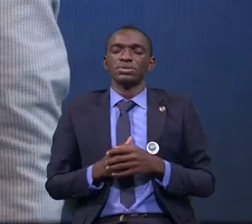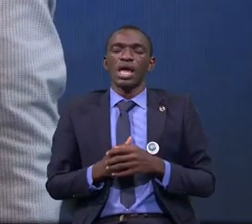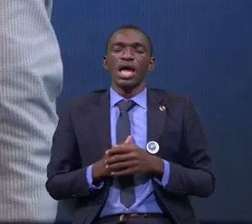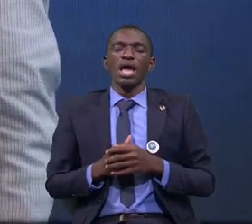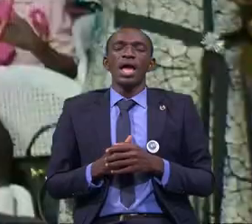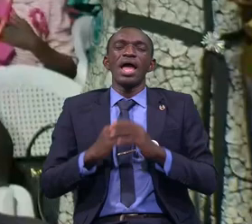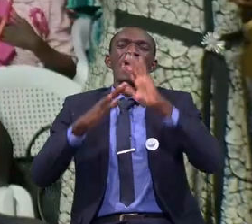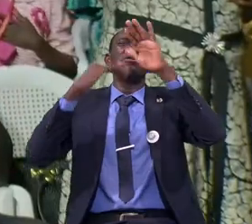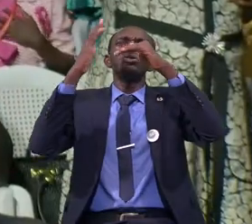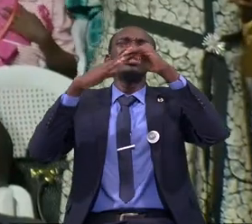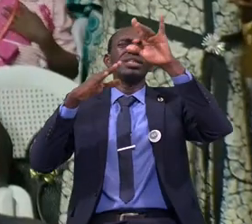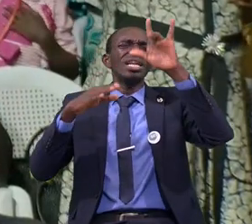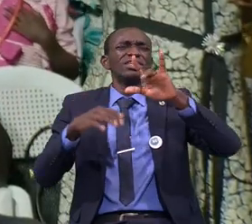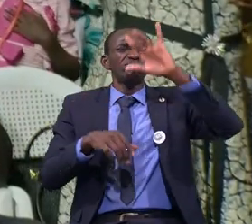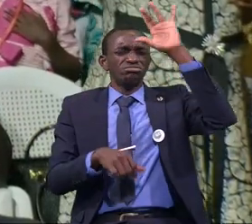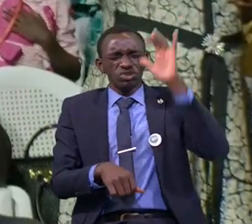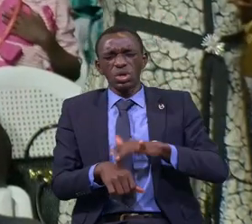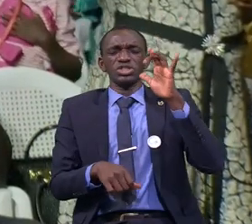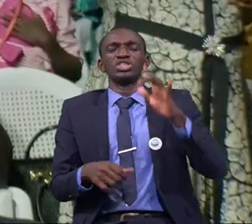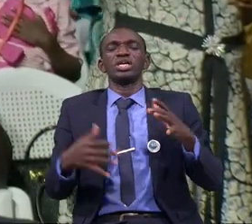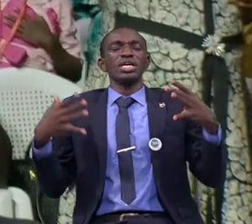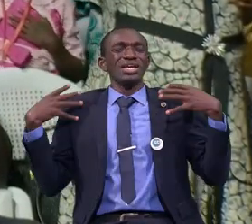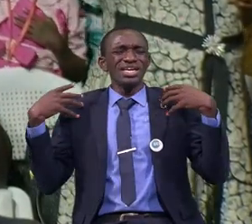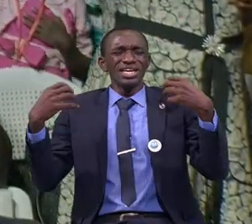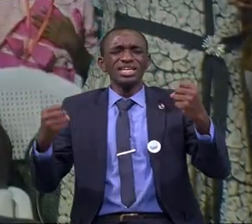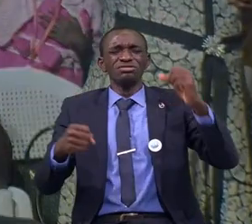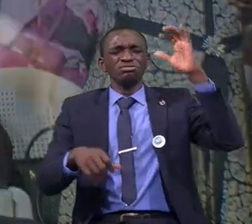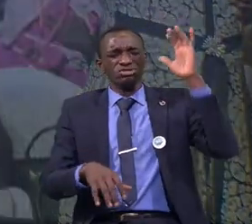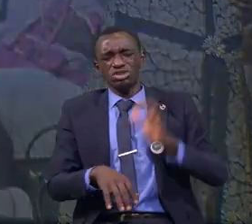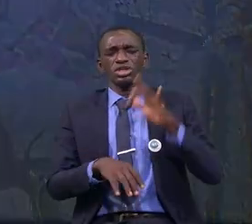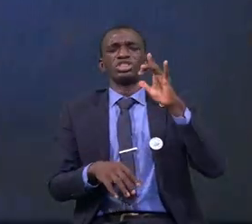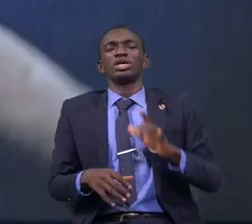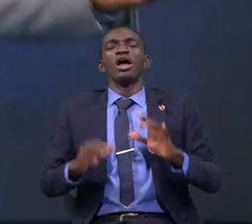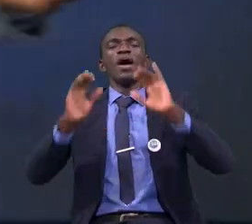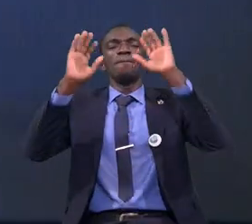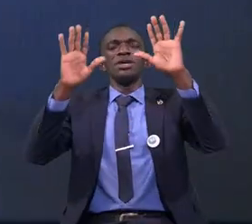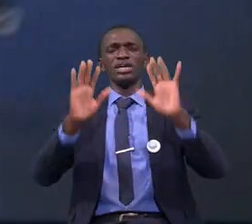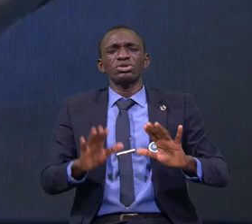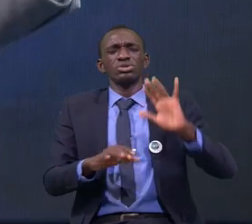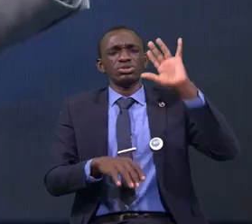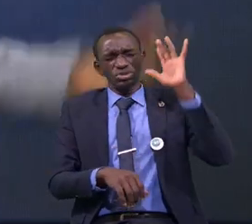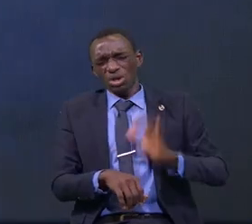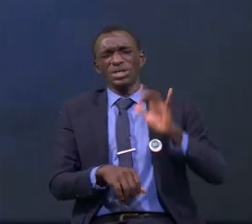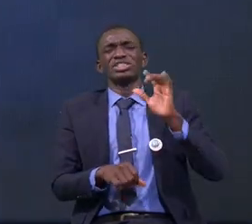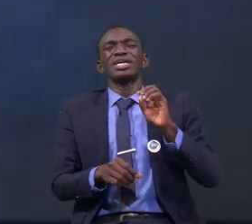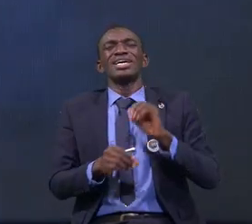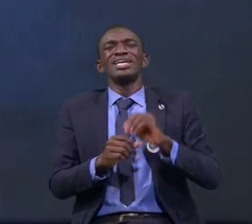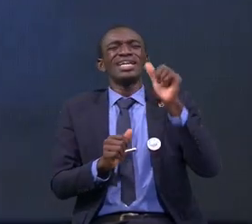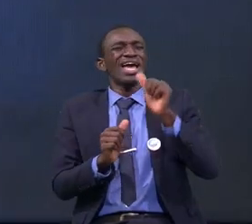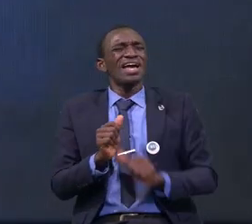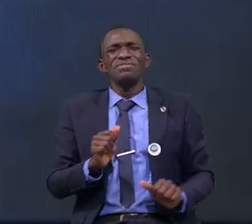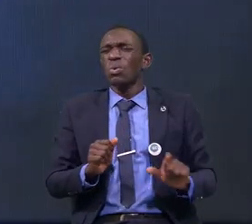heavenly touch, healing touch, miracle touch in every life